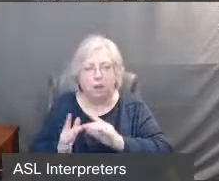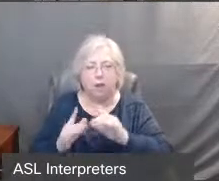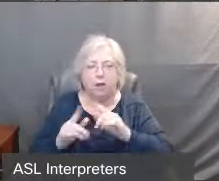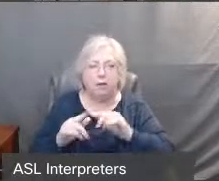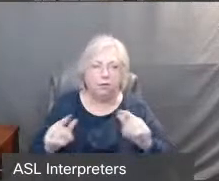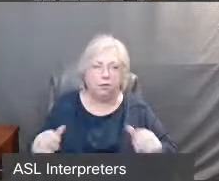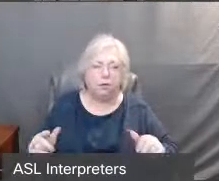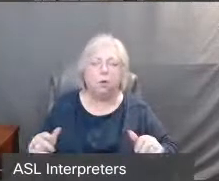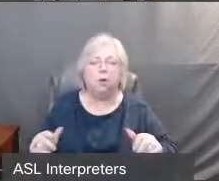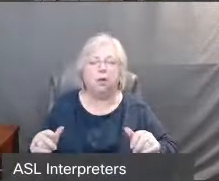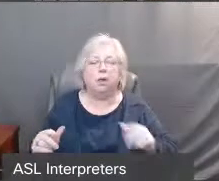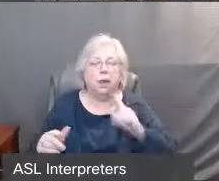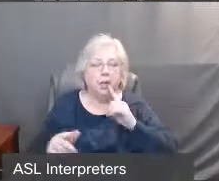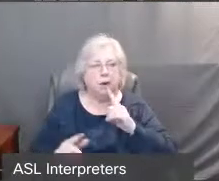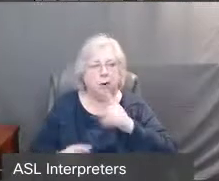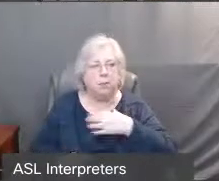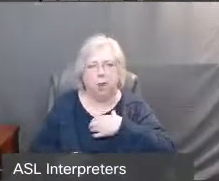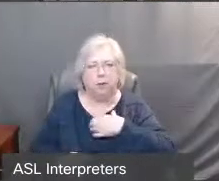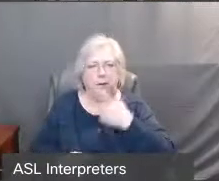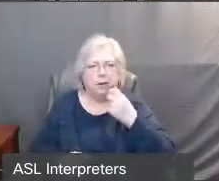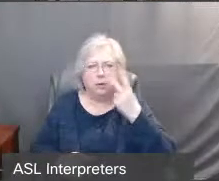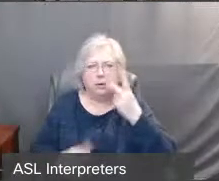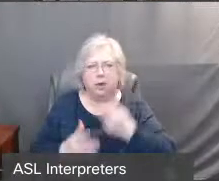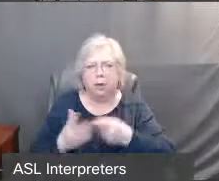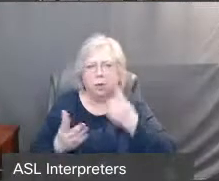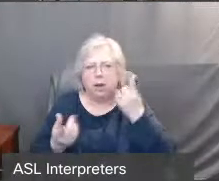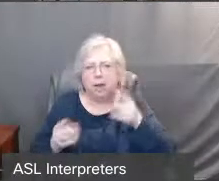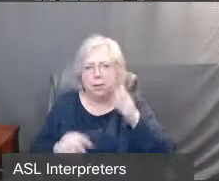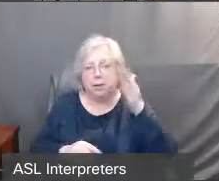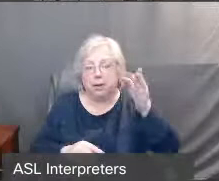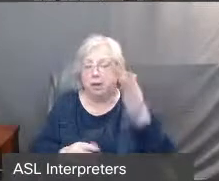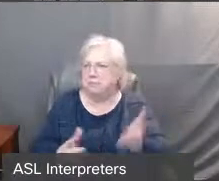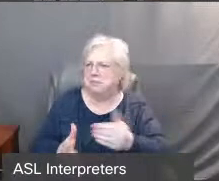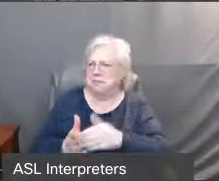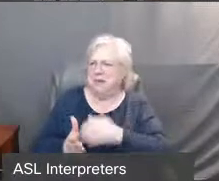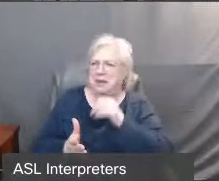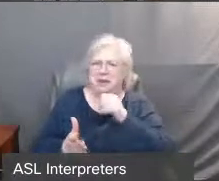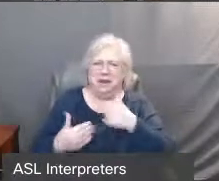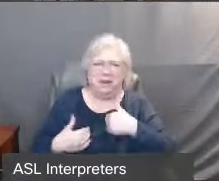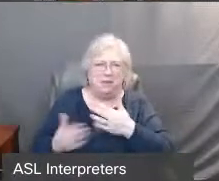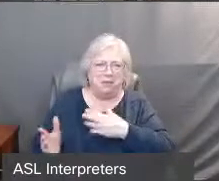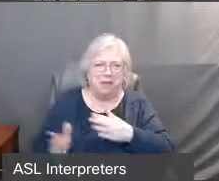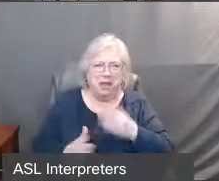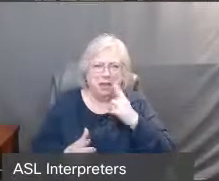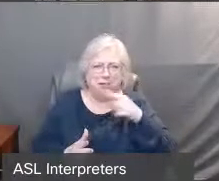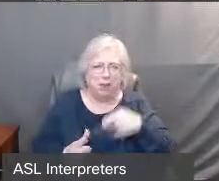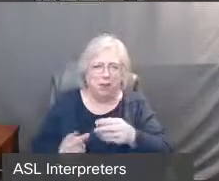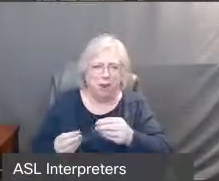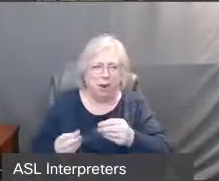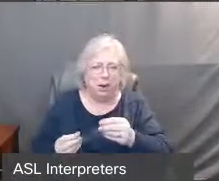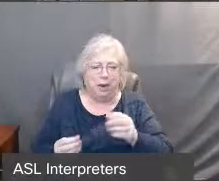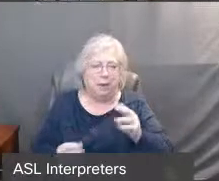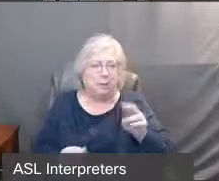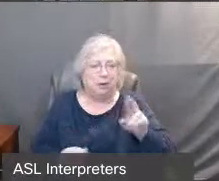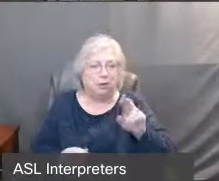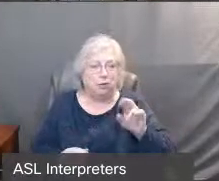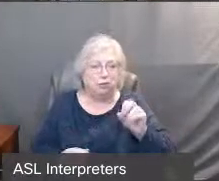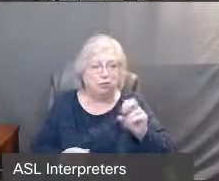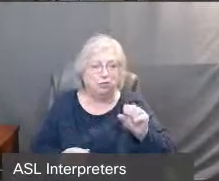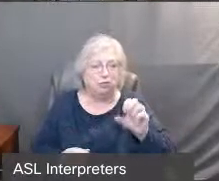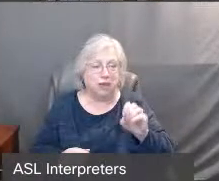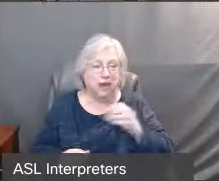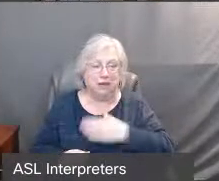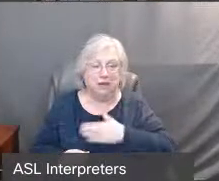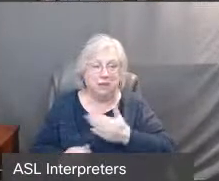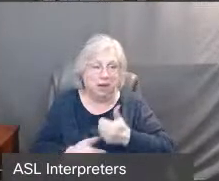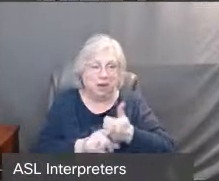what's coming down the road. And again, there's not even a plan for this property by Mr. Reese's own admission. There is no plan